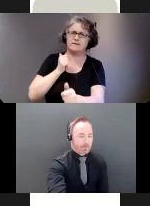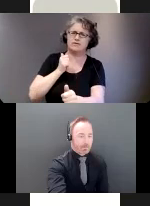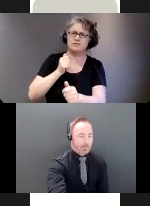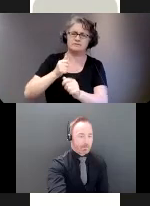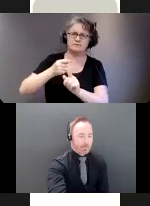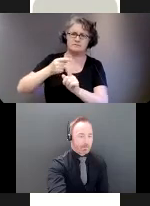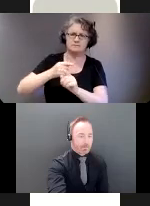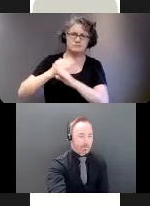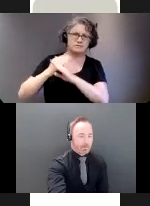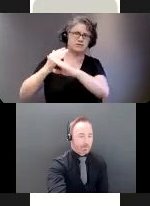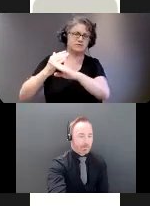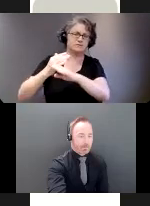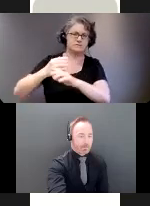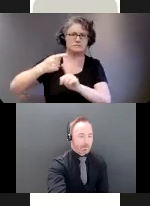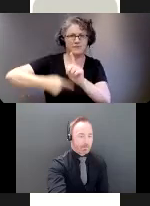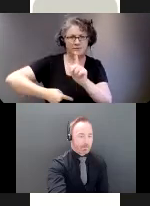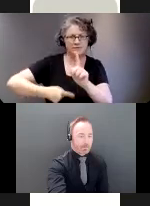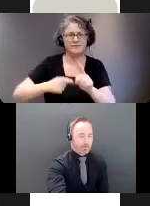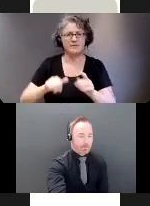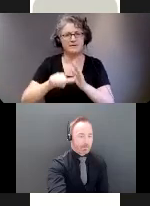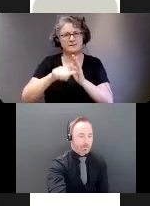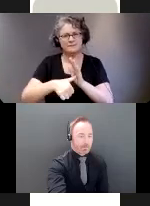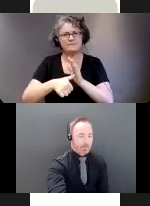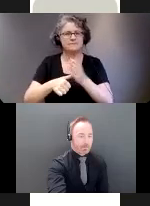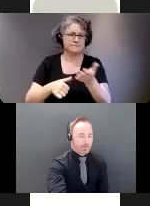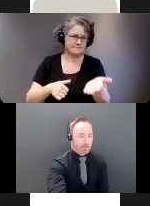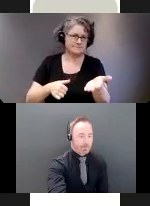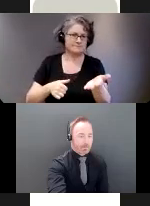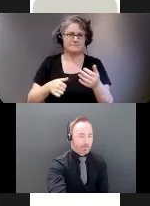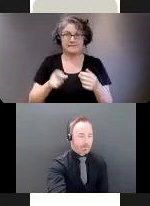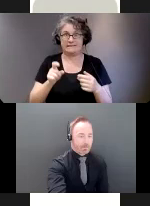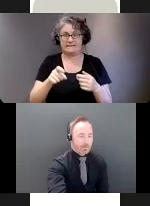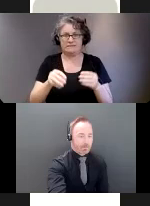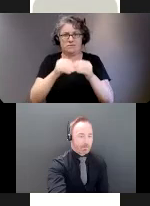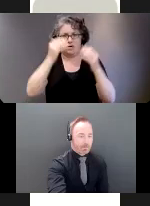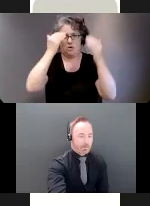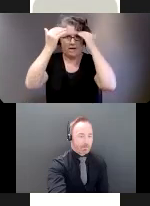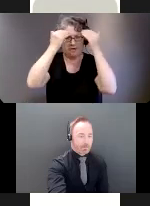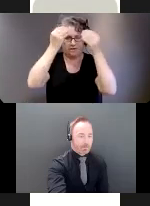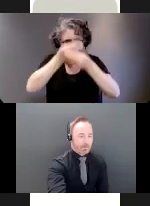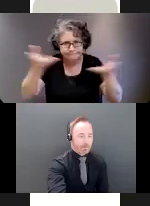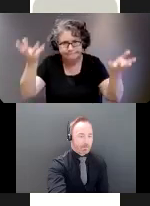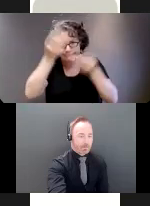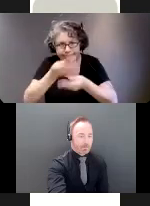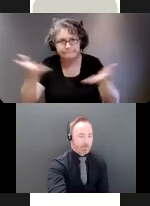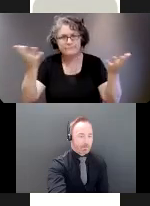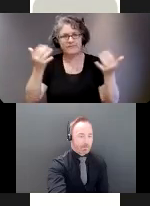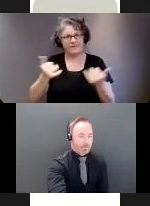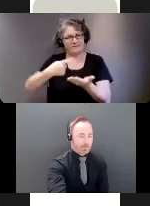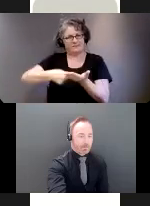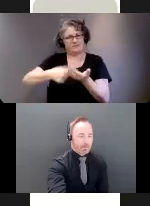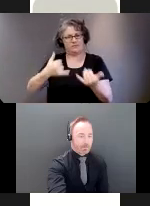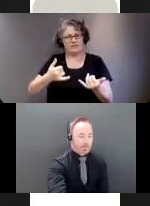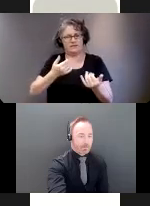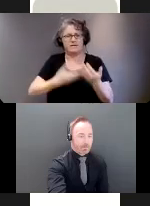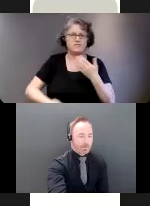is highlighting the need for more awareness of what we're talking about today. And Wrapped in Courage,